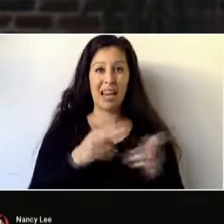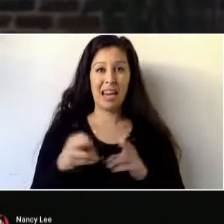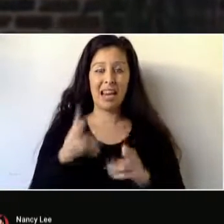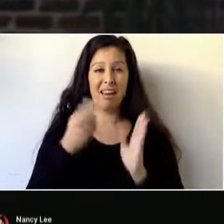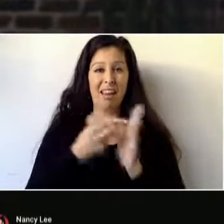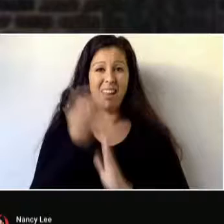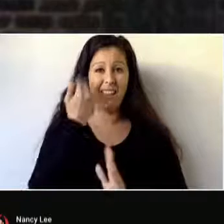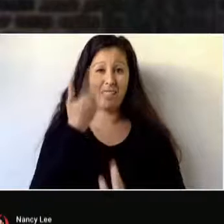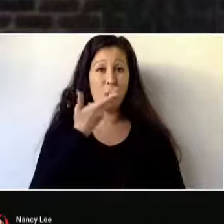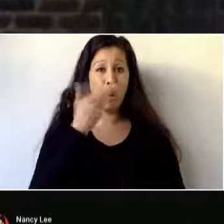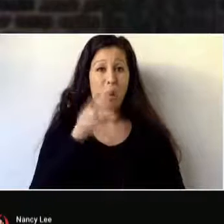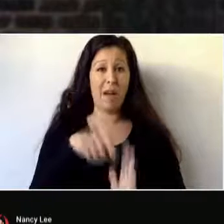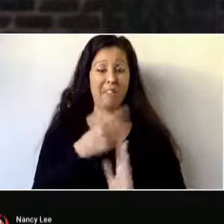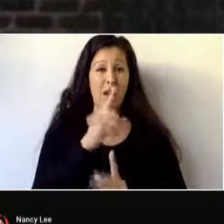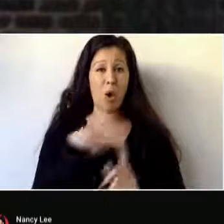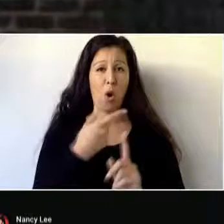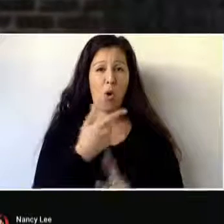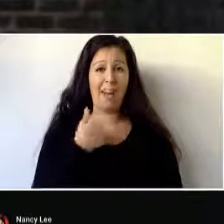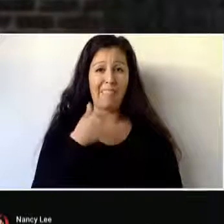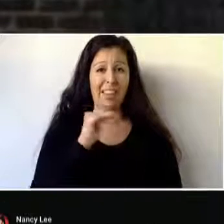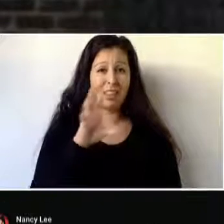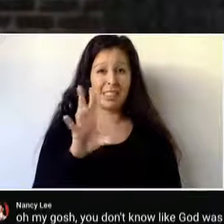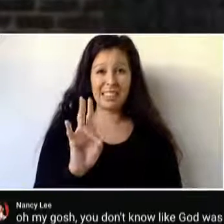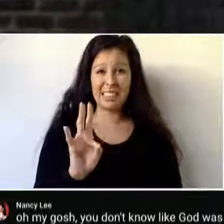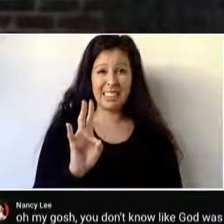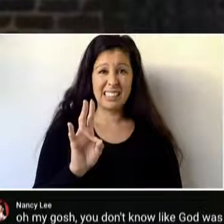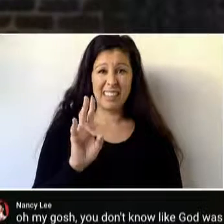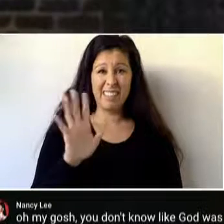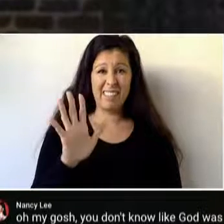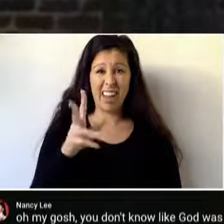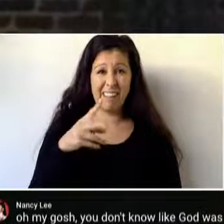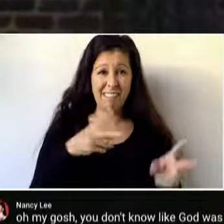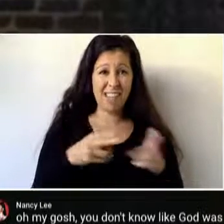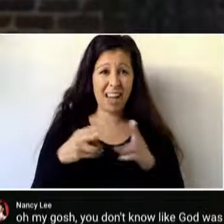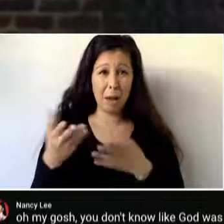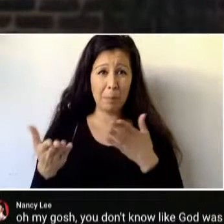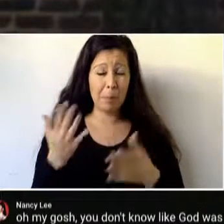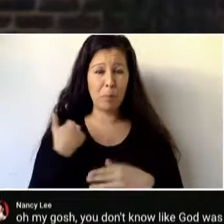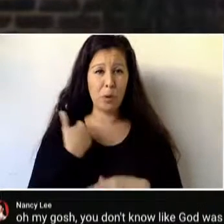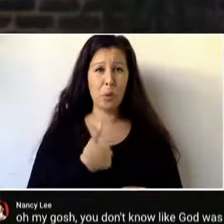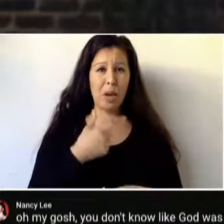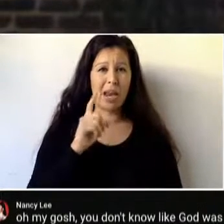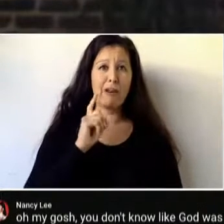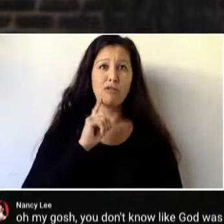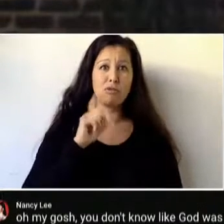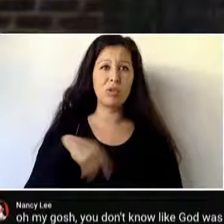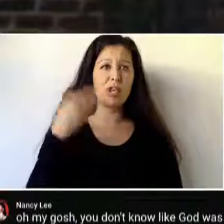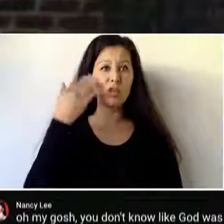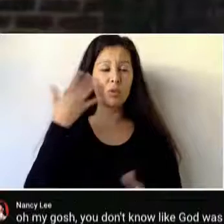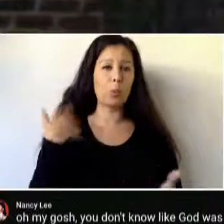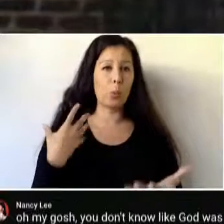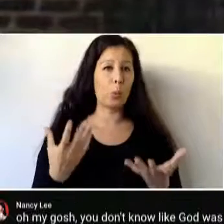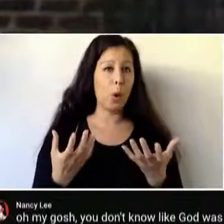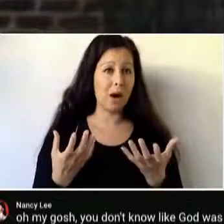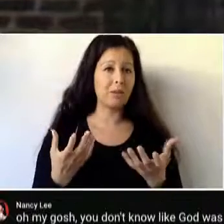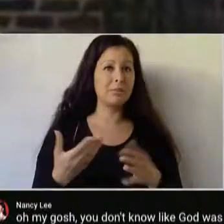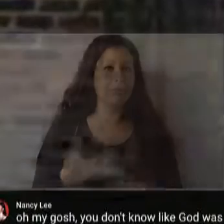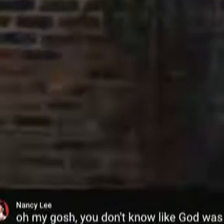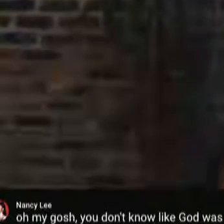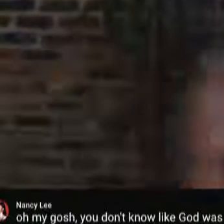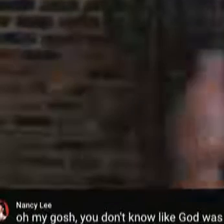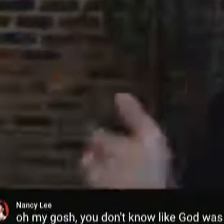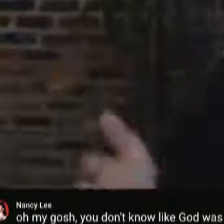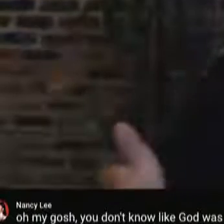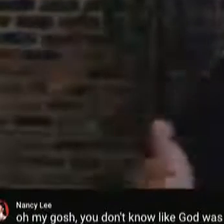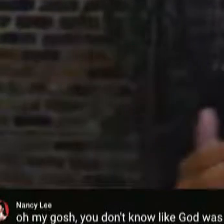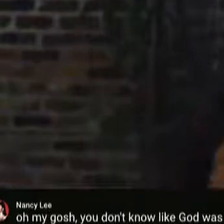watch the film, like, there's only, like, five cuts, maybe. Like, we had to really know what we want before